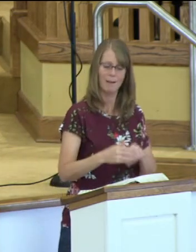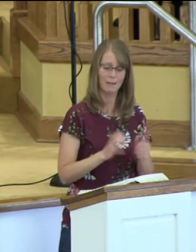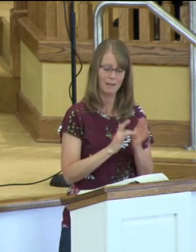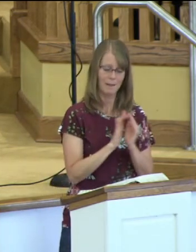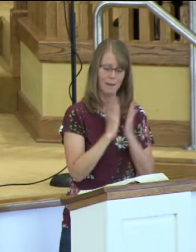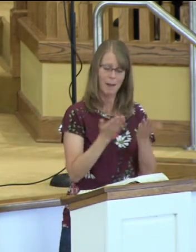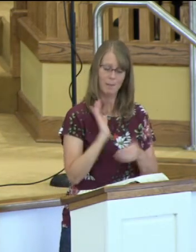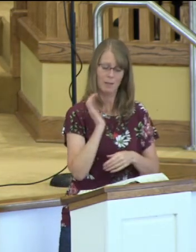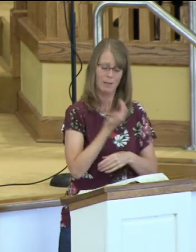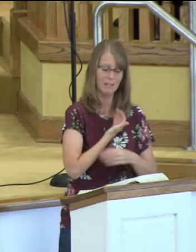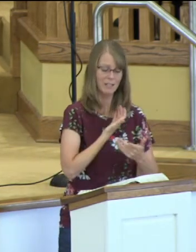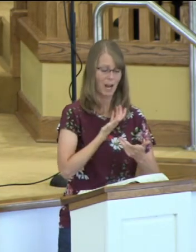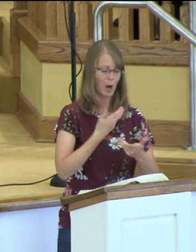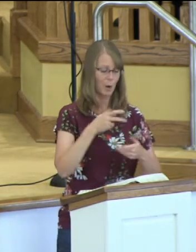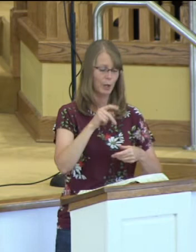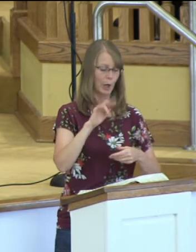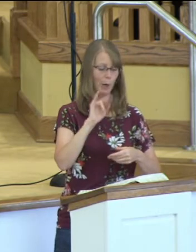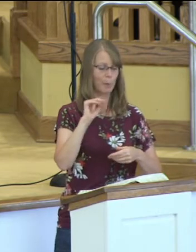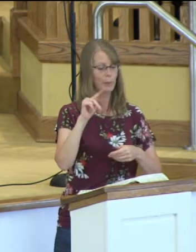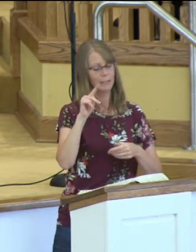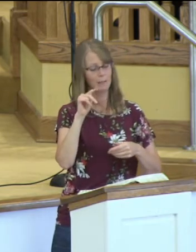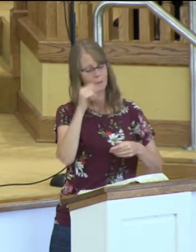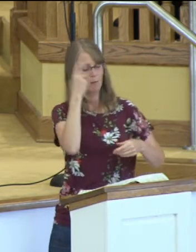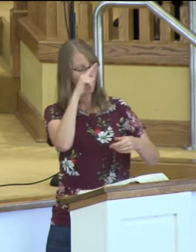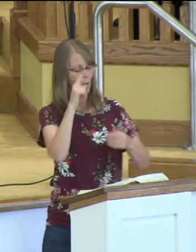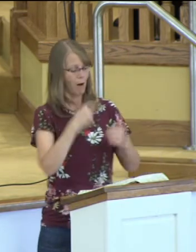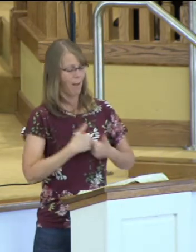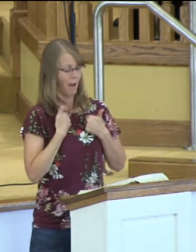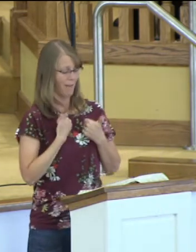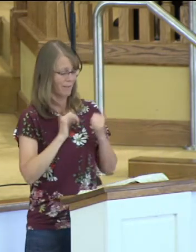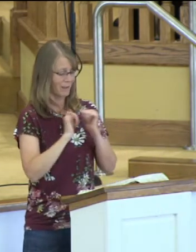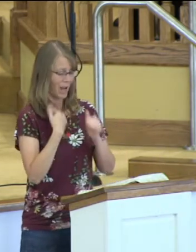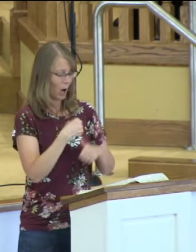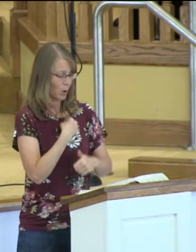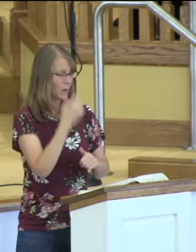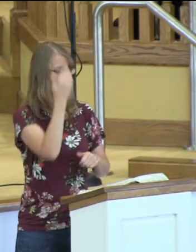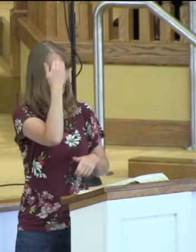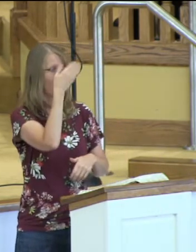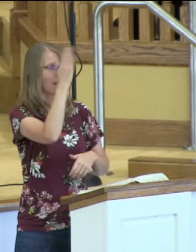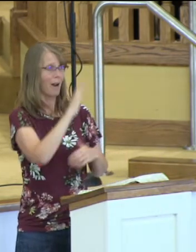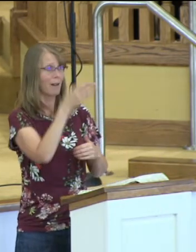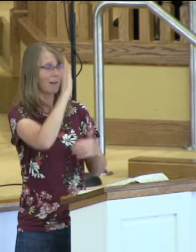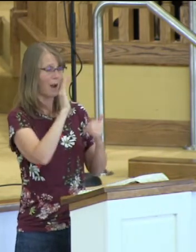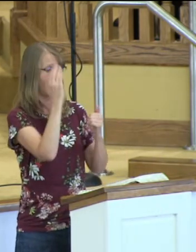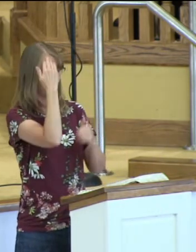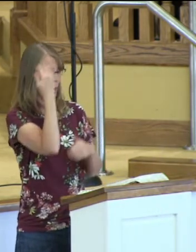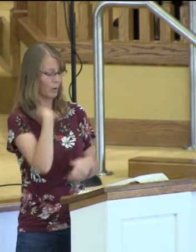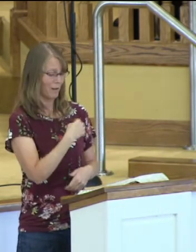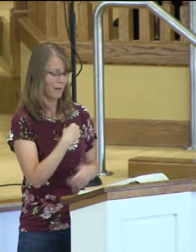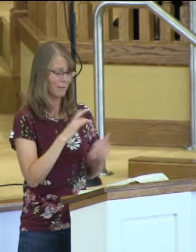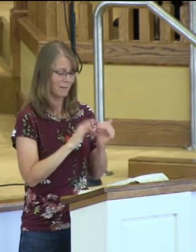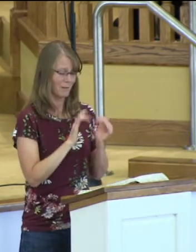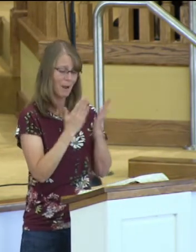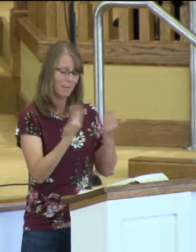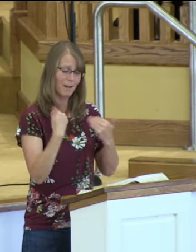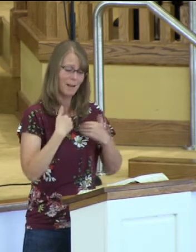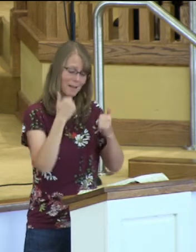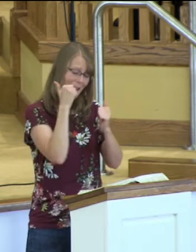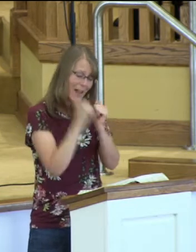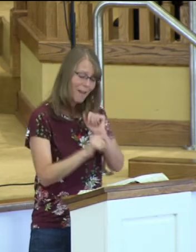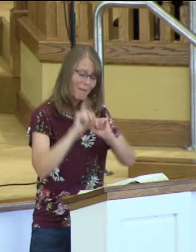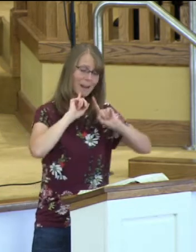Bible is our blueprint for our life. The Bible is how we can know God and how God can know us. Hey, the Bible has every answer for